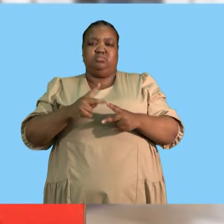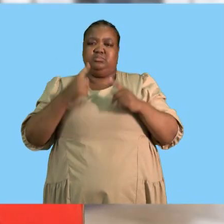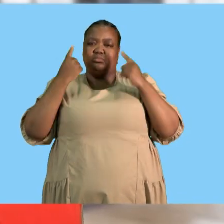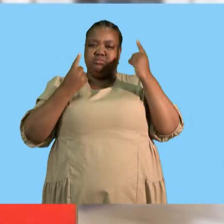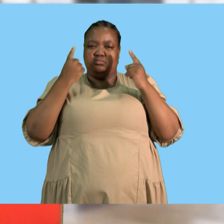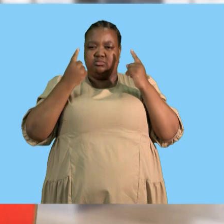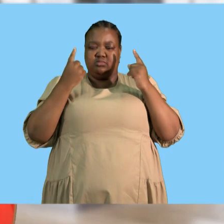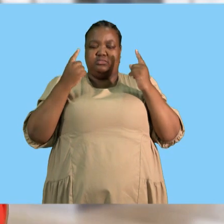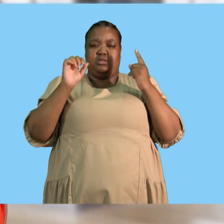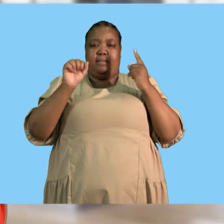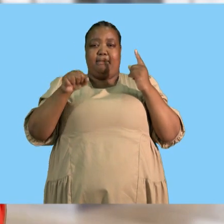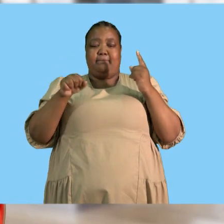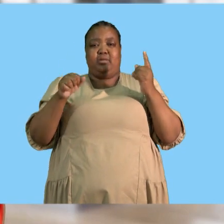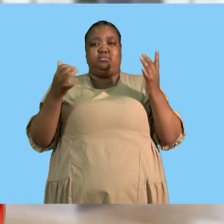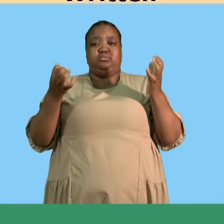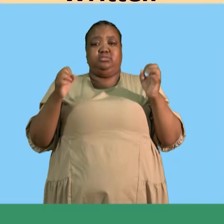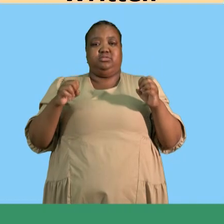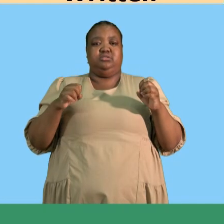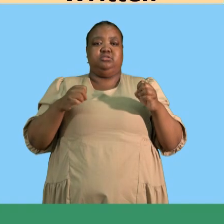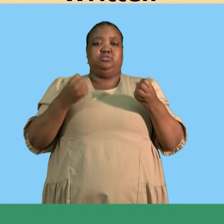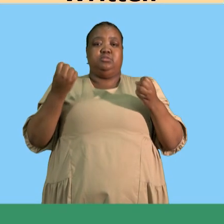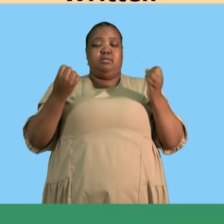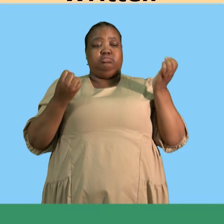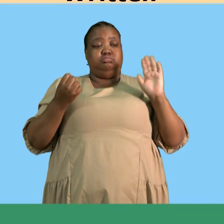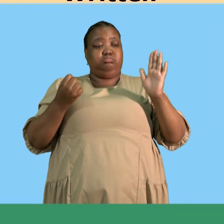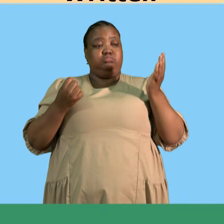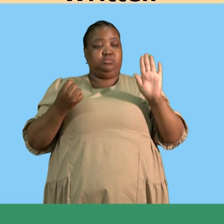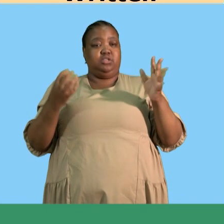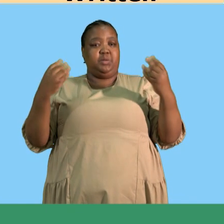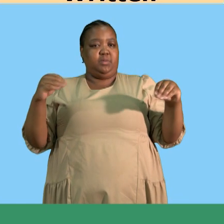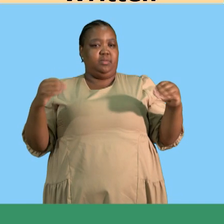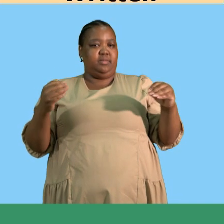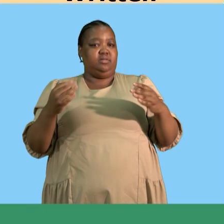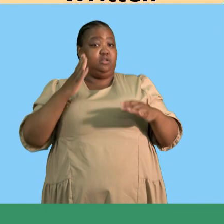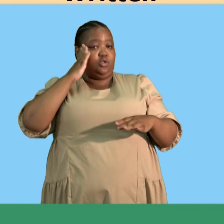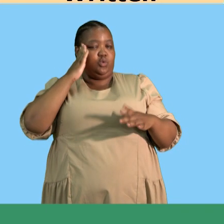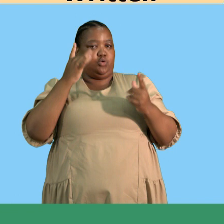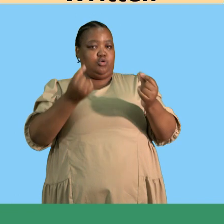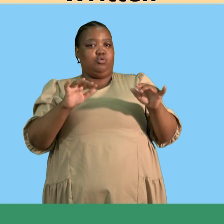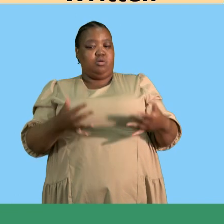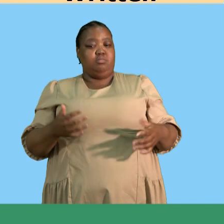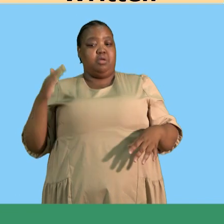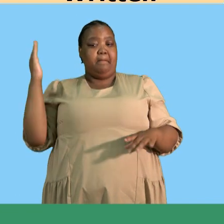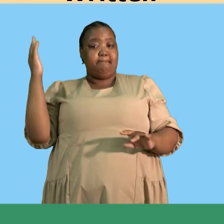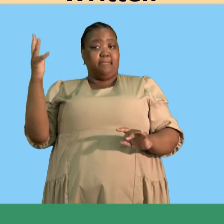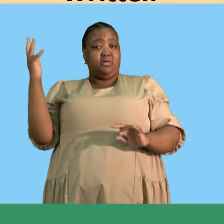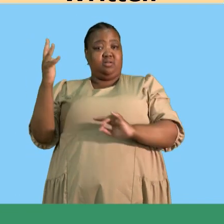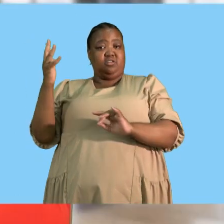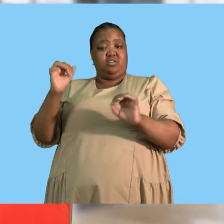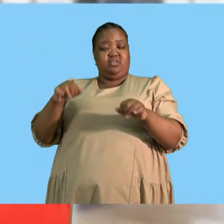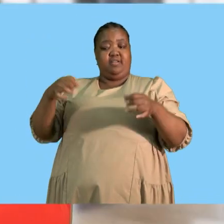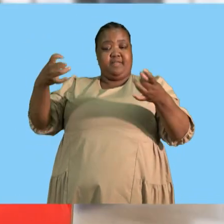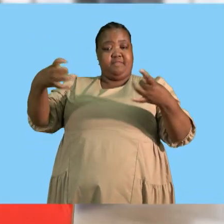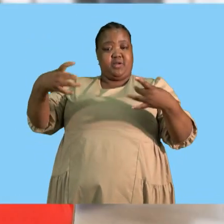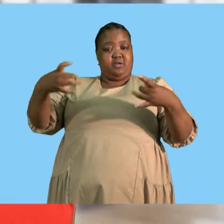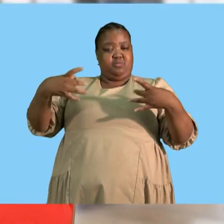then also very important, grade 11s, you must know how is it that as a presenter rather, you can handle